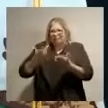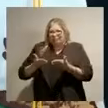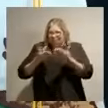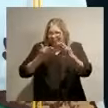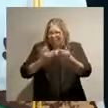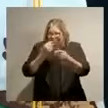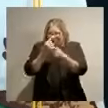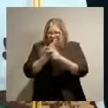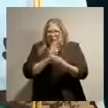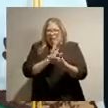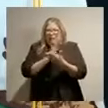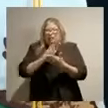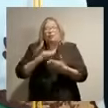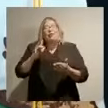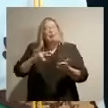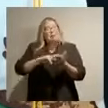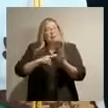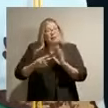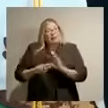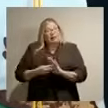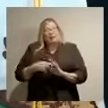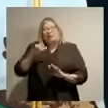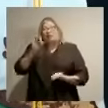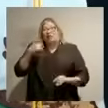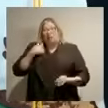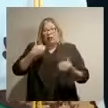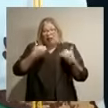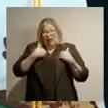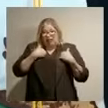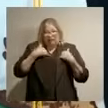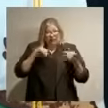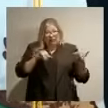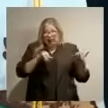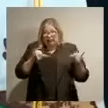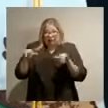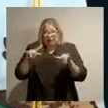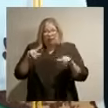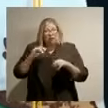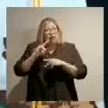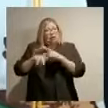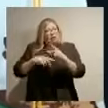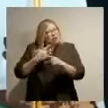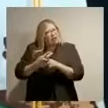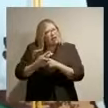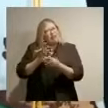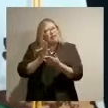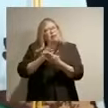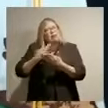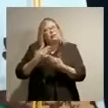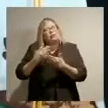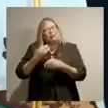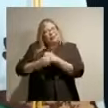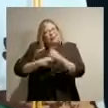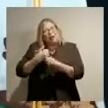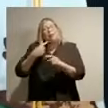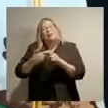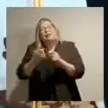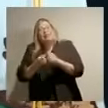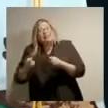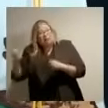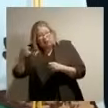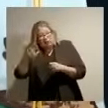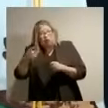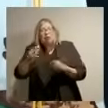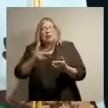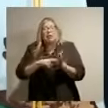so that meant if we had a similar budget year plus one at this time, that in a matter of